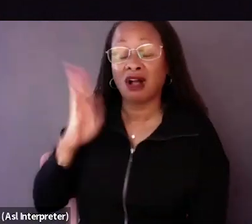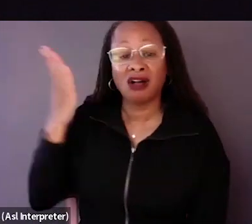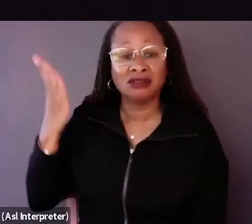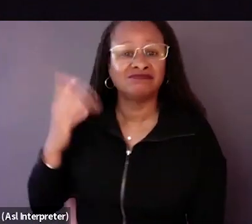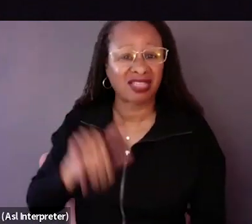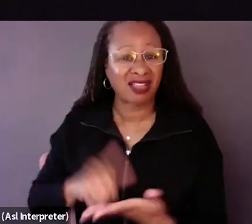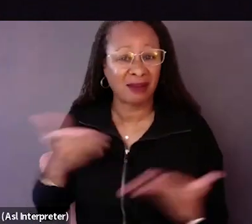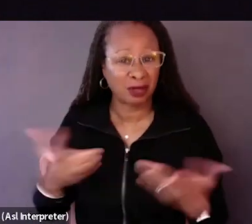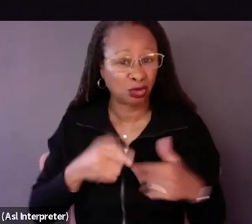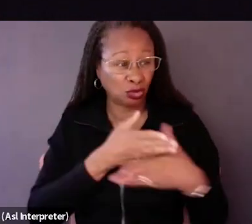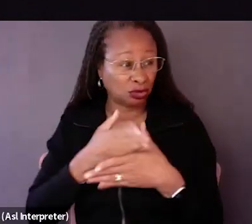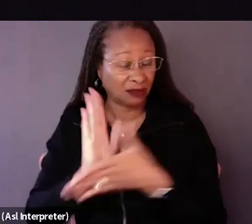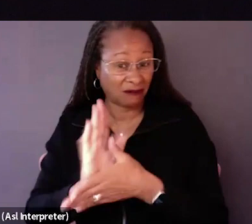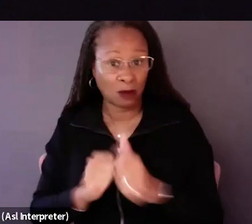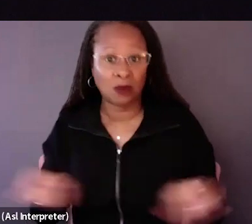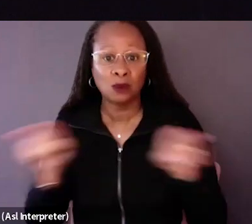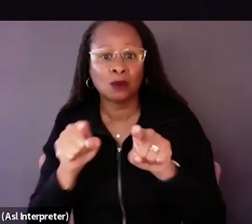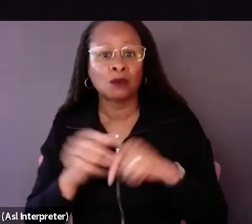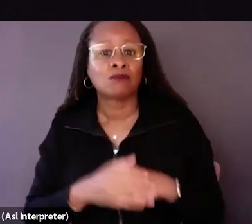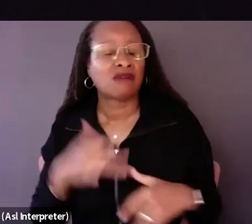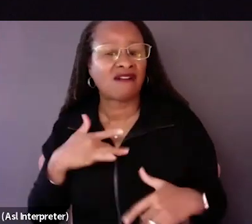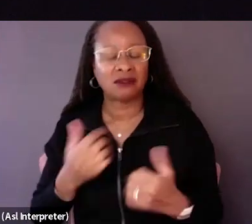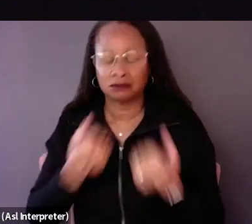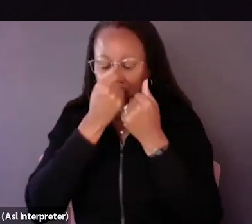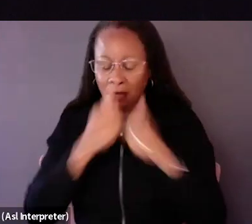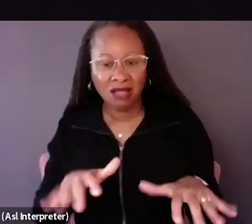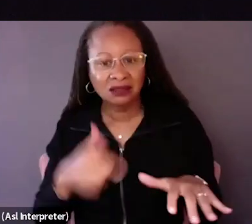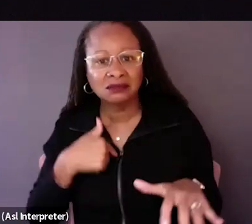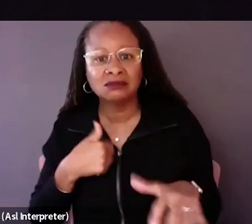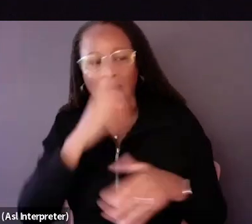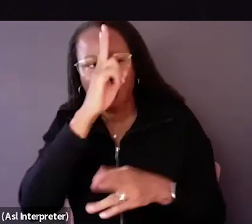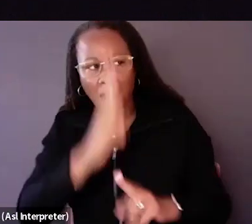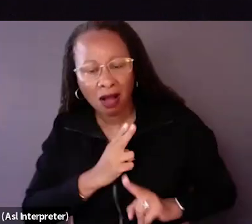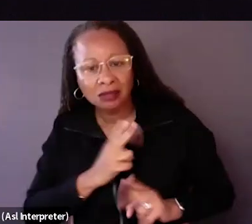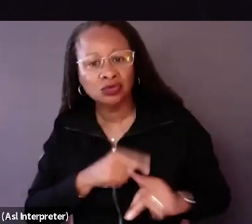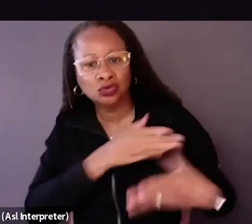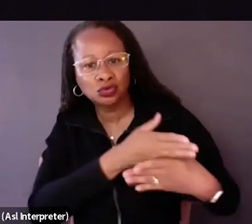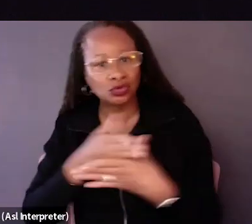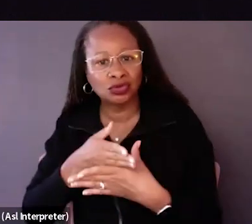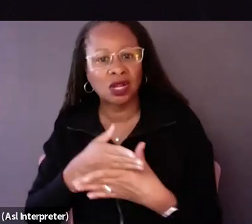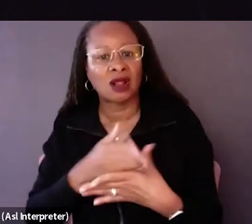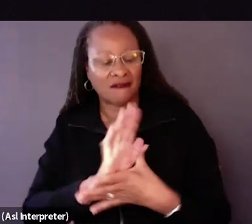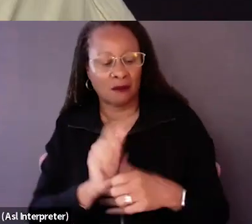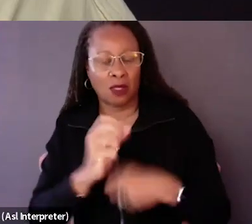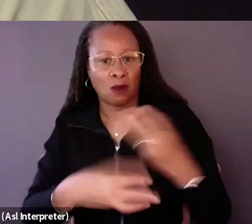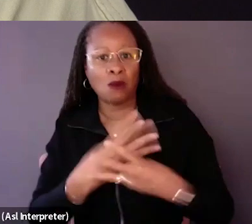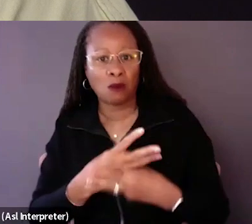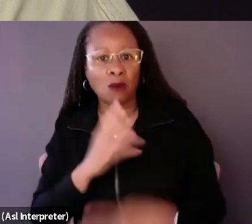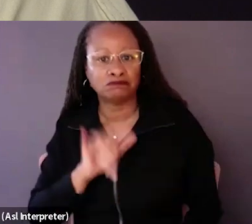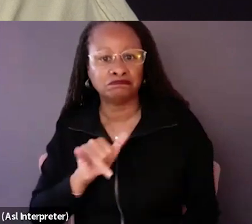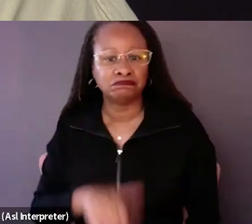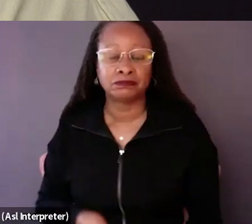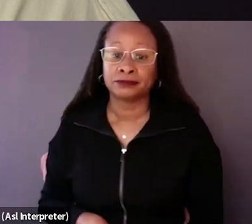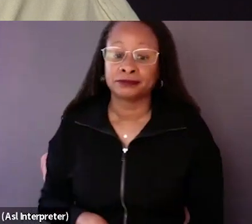with you. And I feel very blessed and honored to share this film with the world. Today,